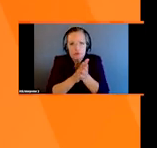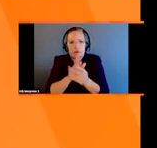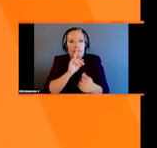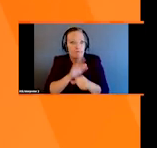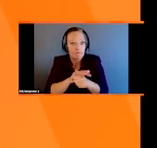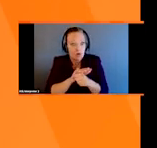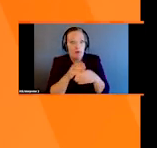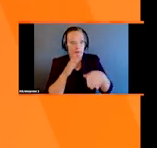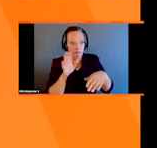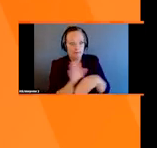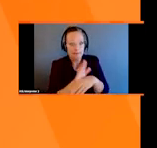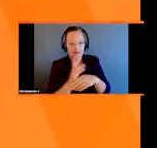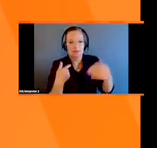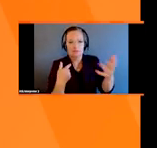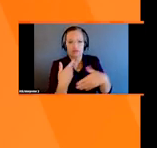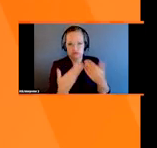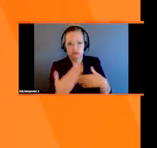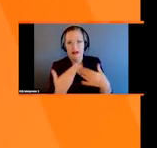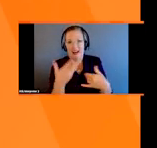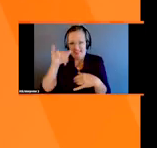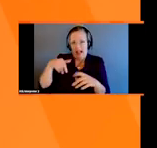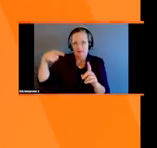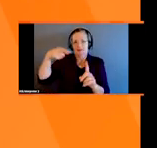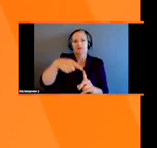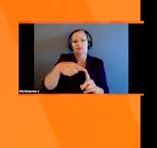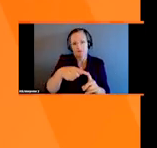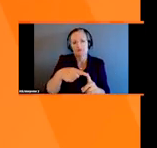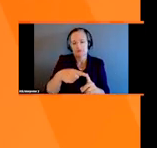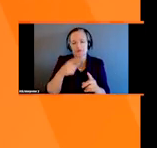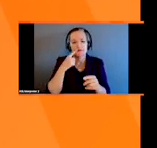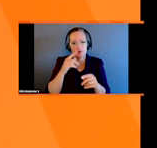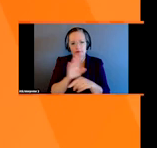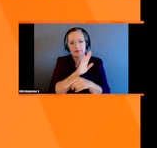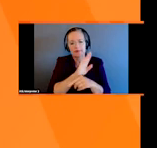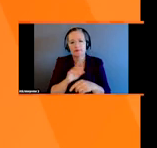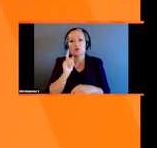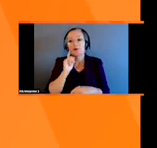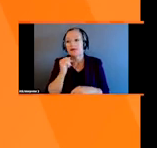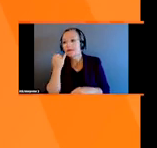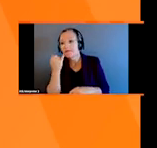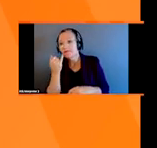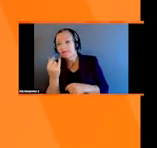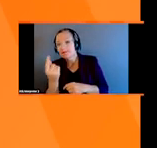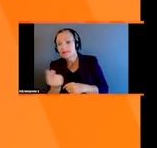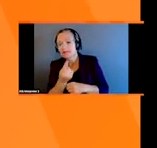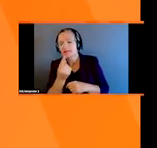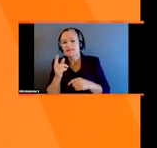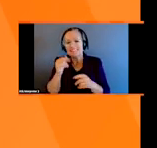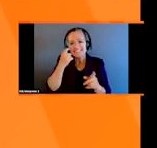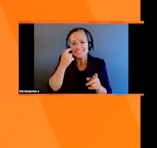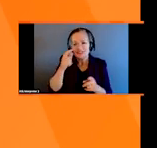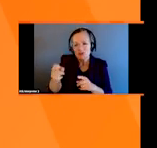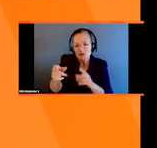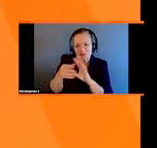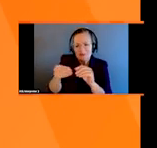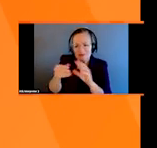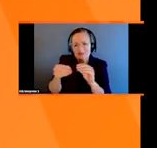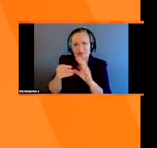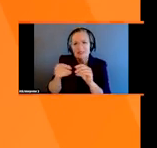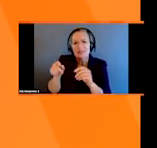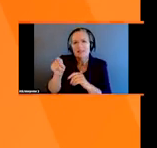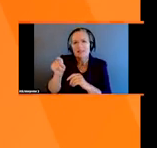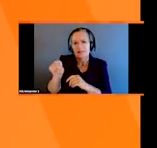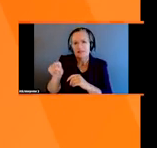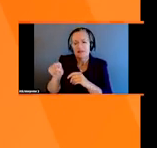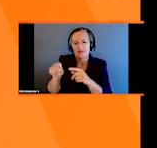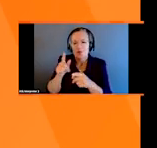what that individual is trying to do for the business and if the goals are set correctly. Just confirm, are you trying to let people know